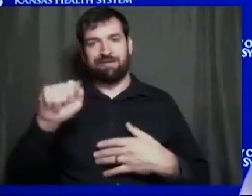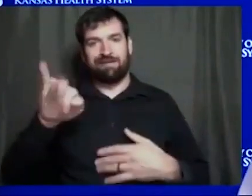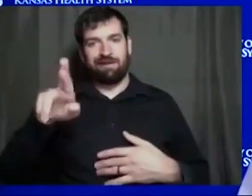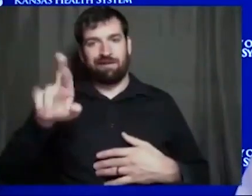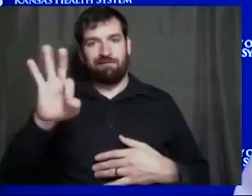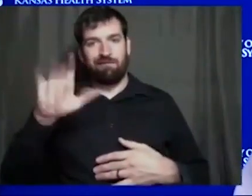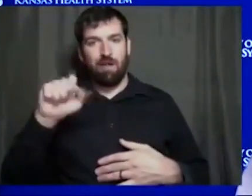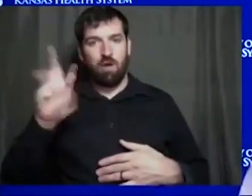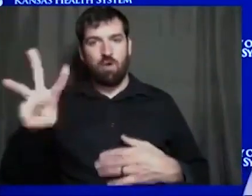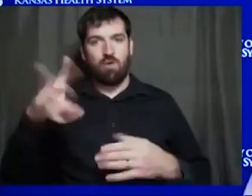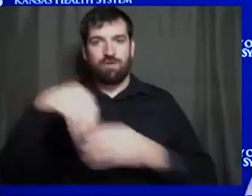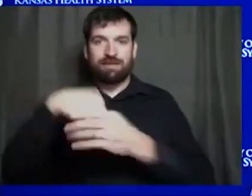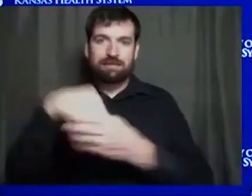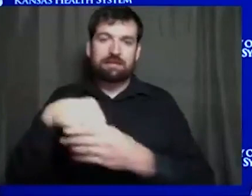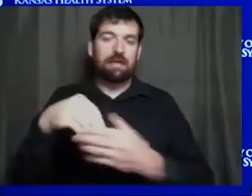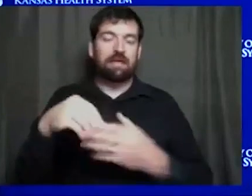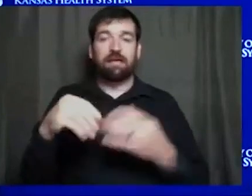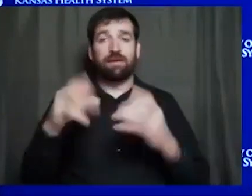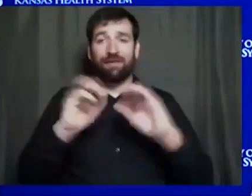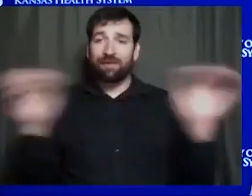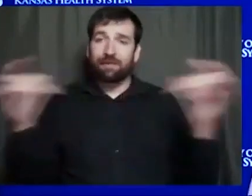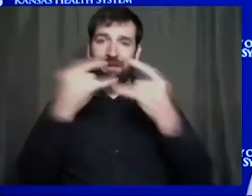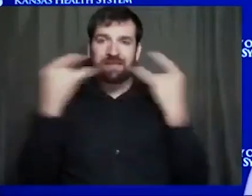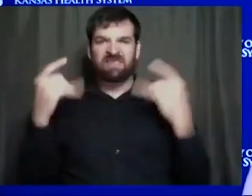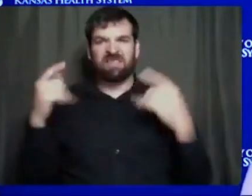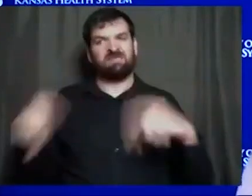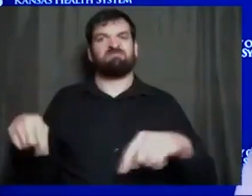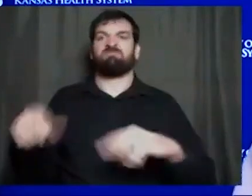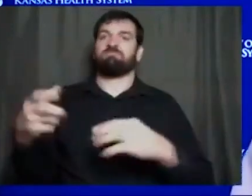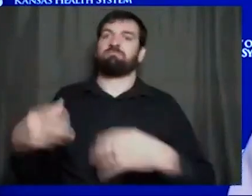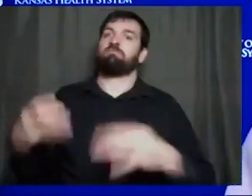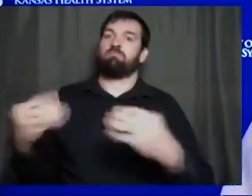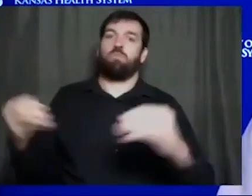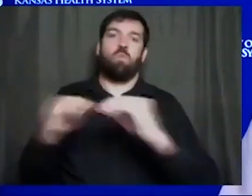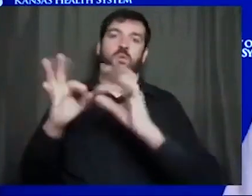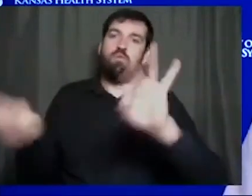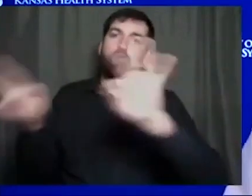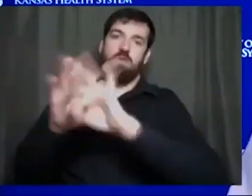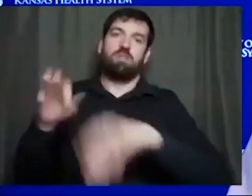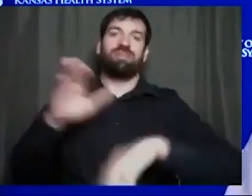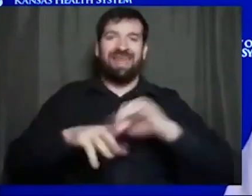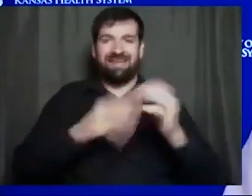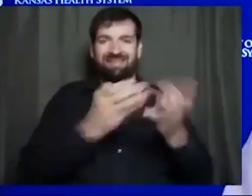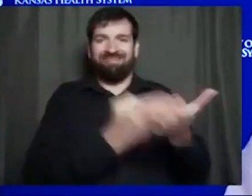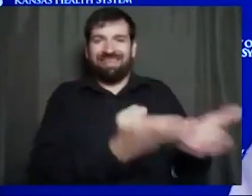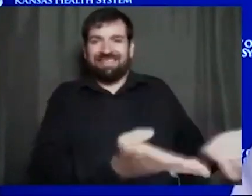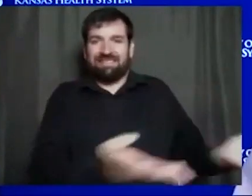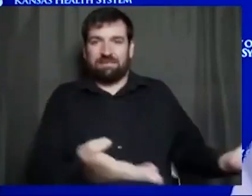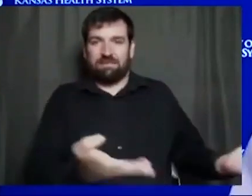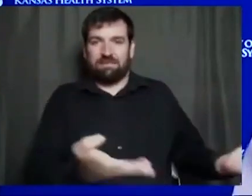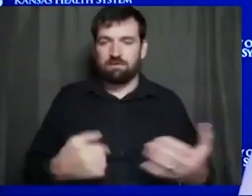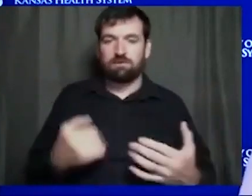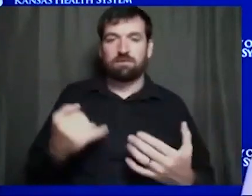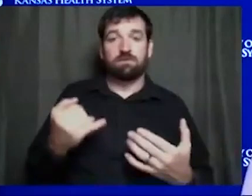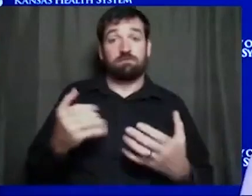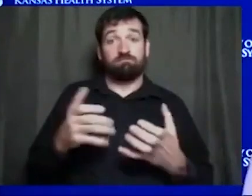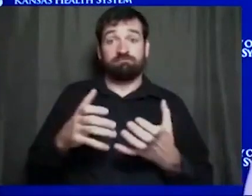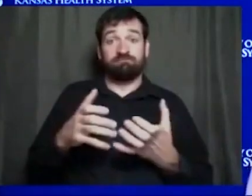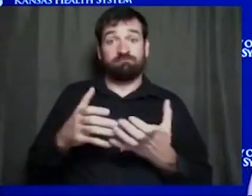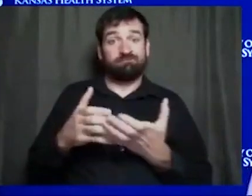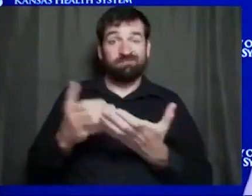of people being masking. That is much more important than the other issues. I think if you can continue to promote good hand